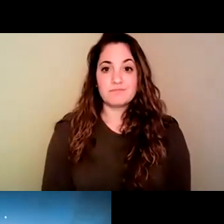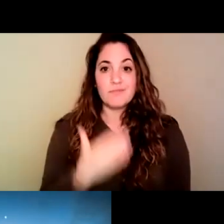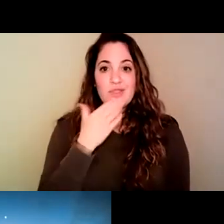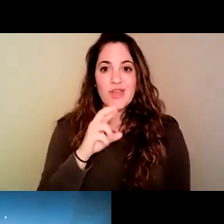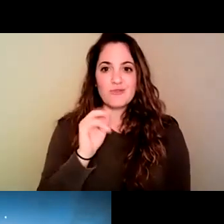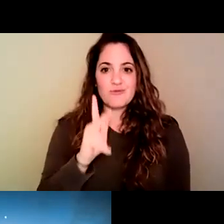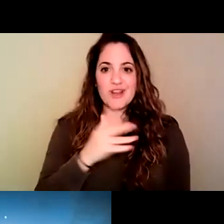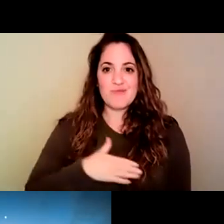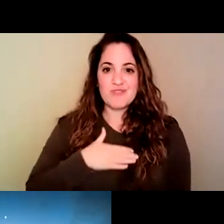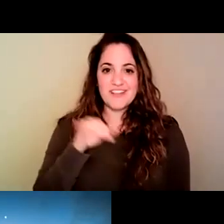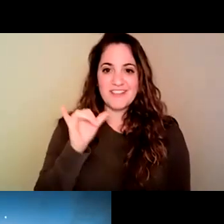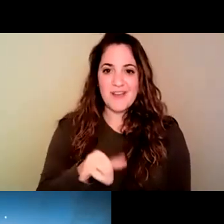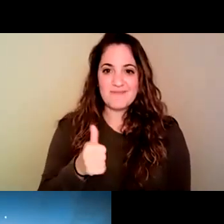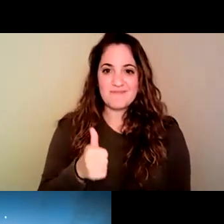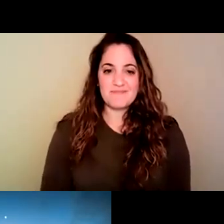I appreciate it.